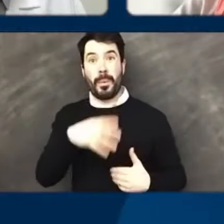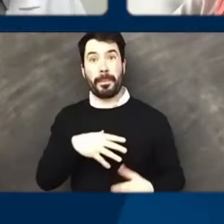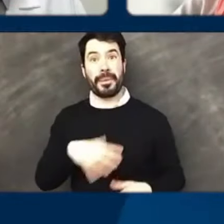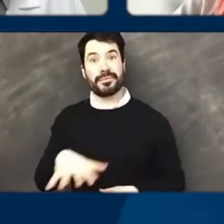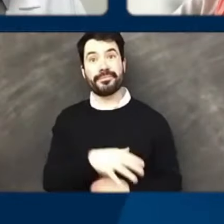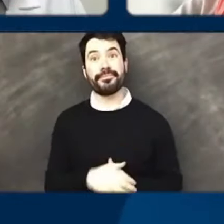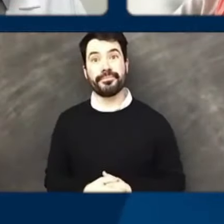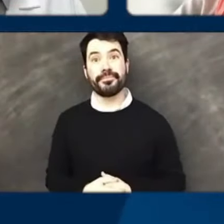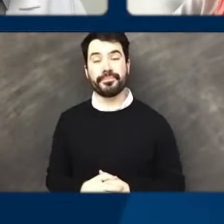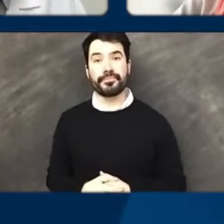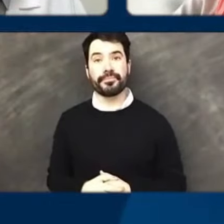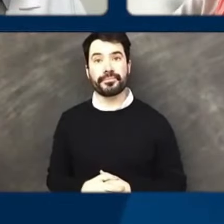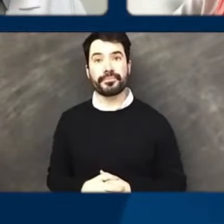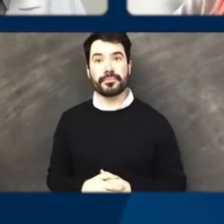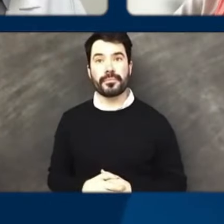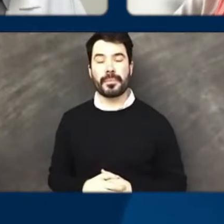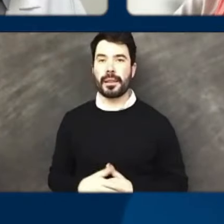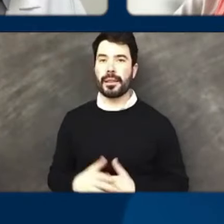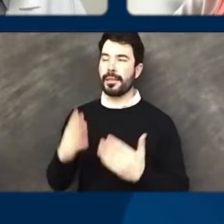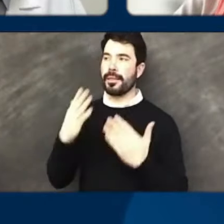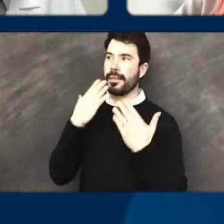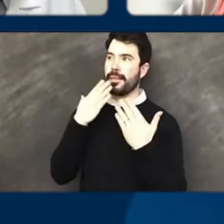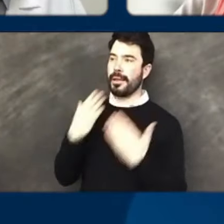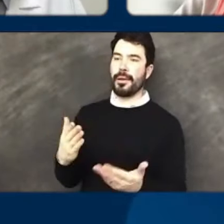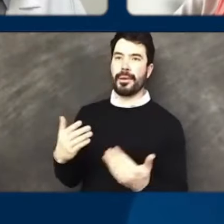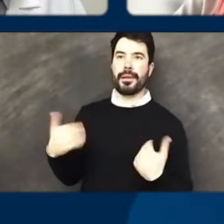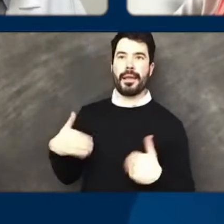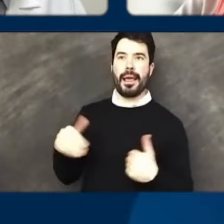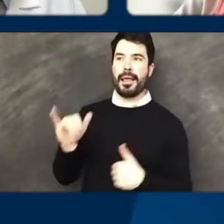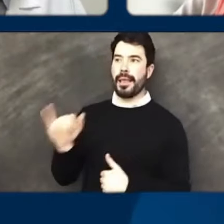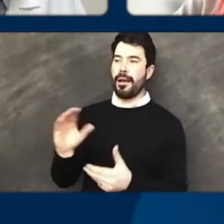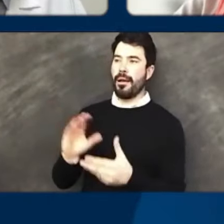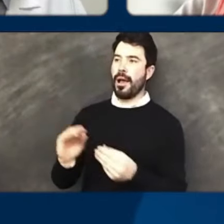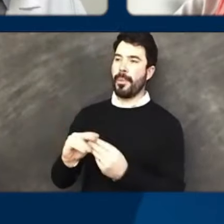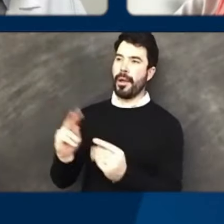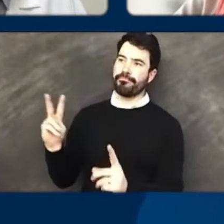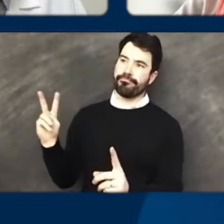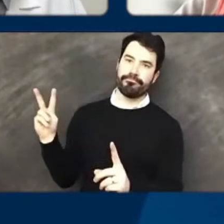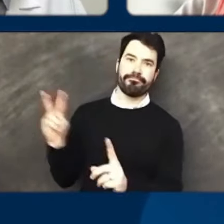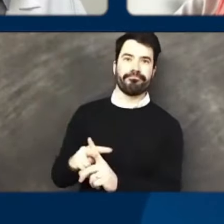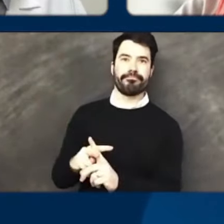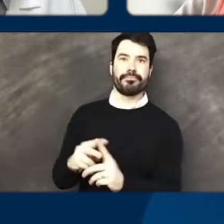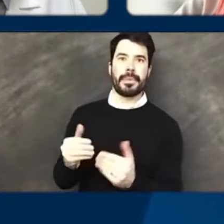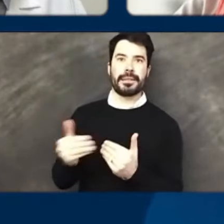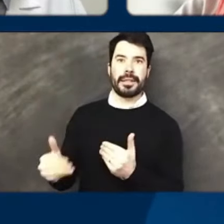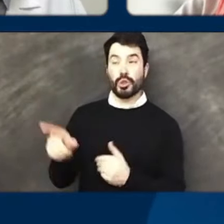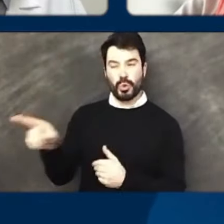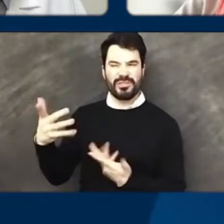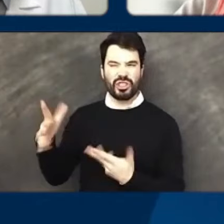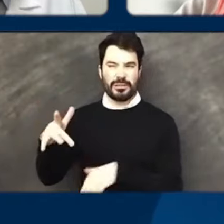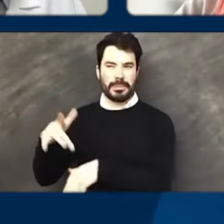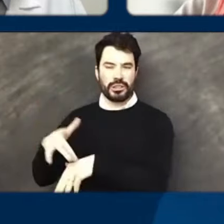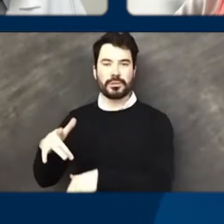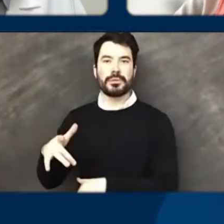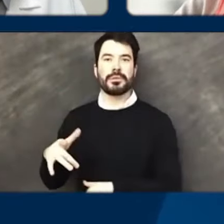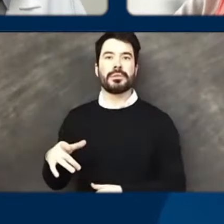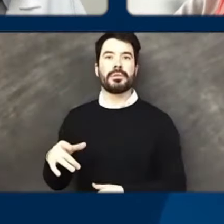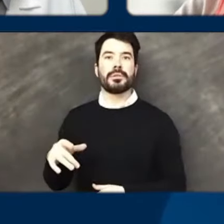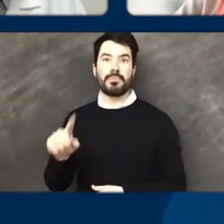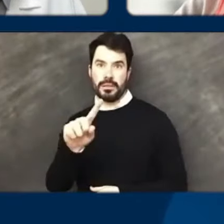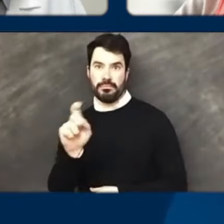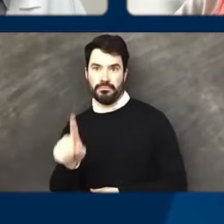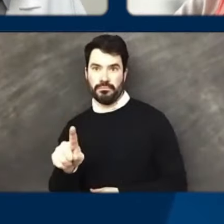Thank you. And that dovetails very nicely. You touched on this, but I think it bears repeating. Another question for you, Dr.